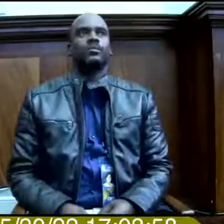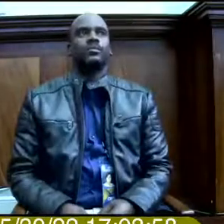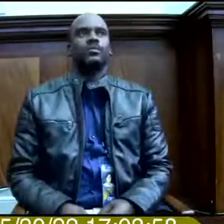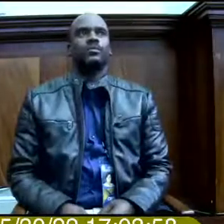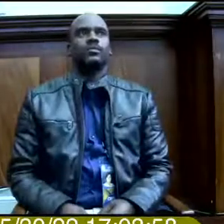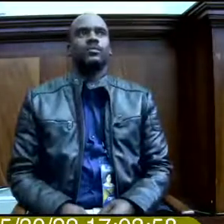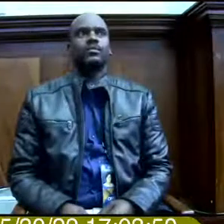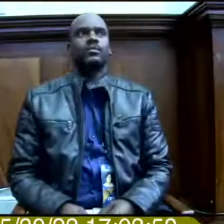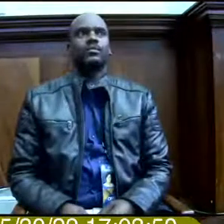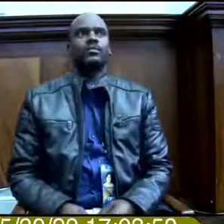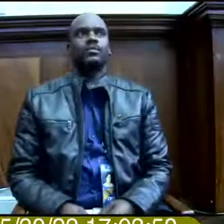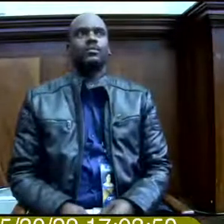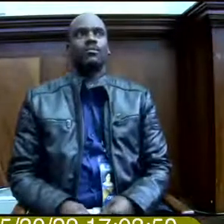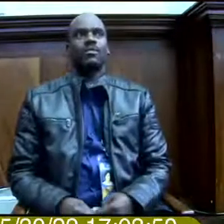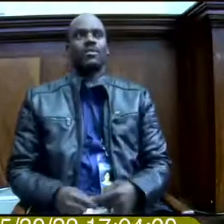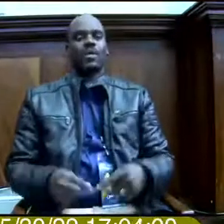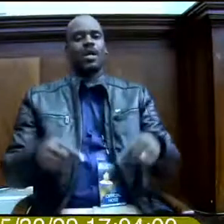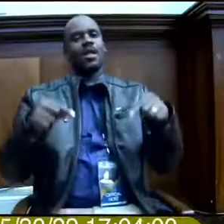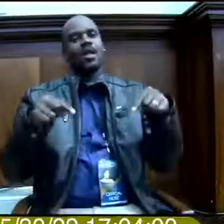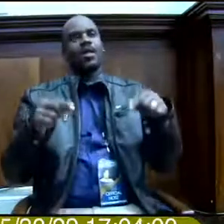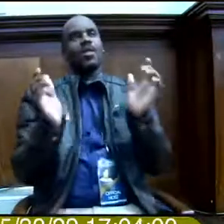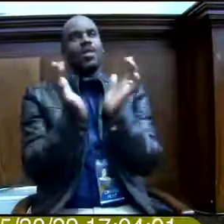the session is urgent